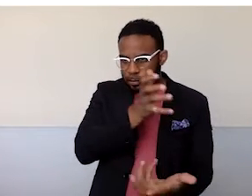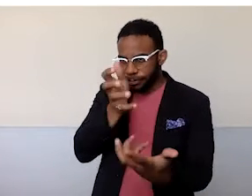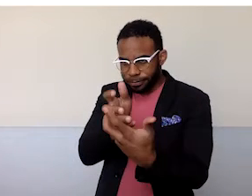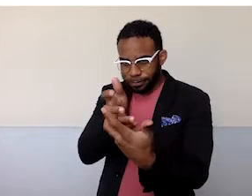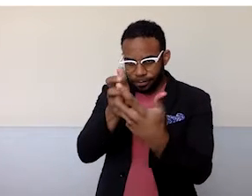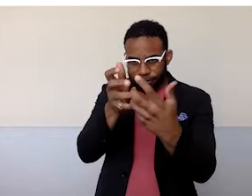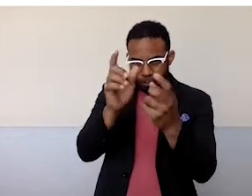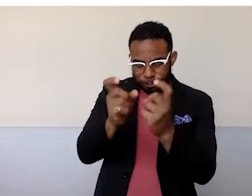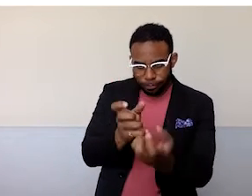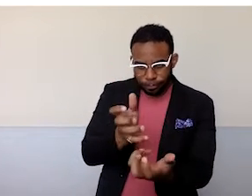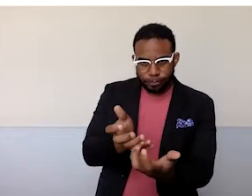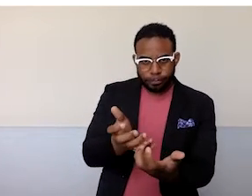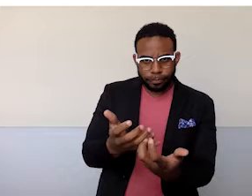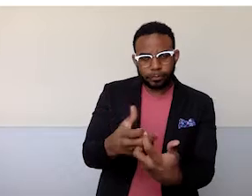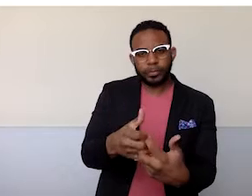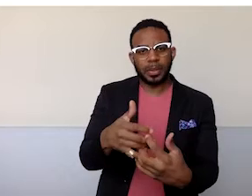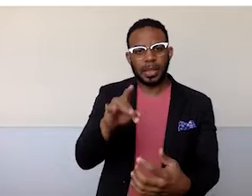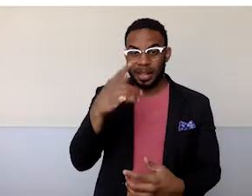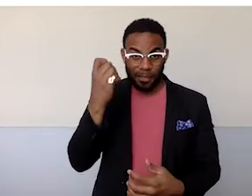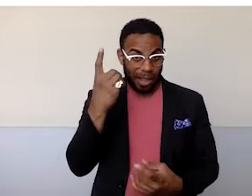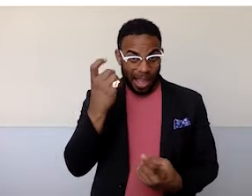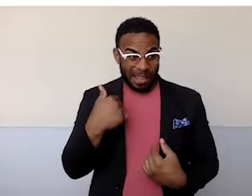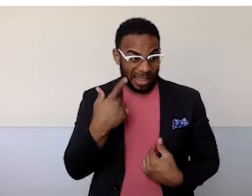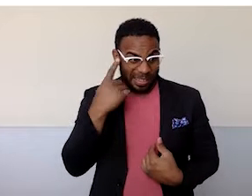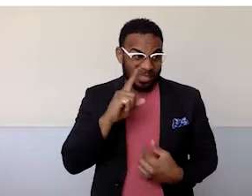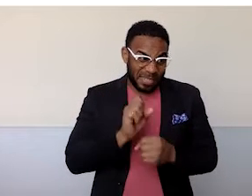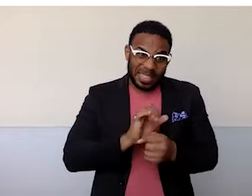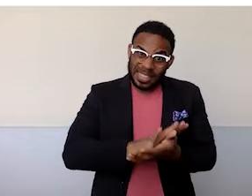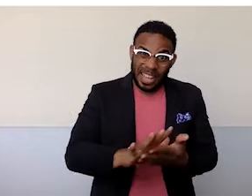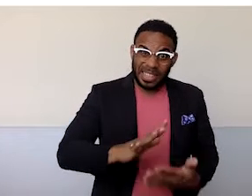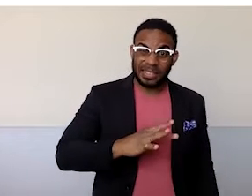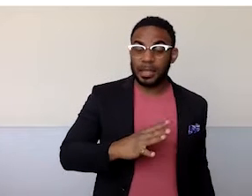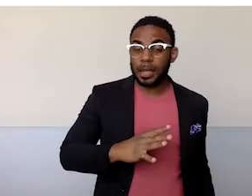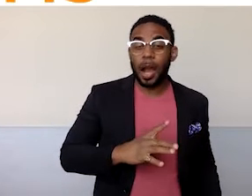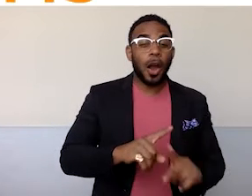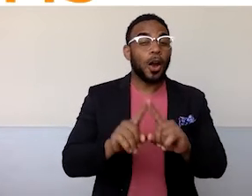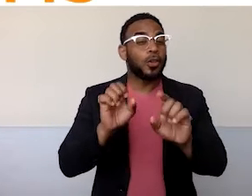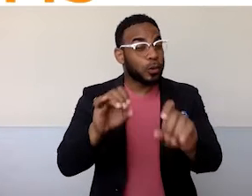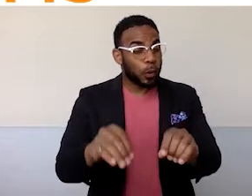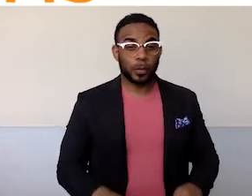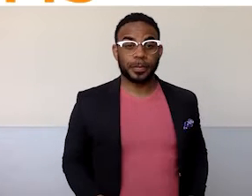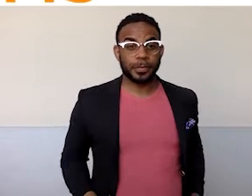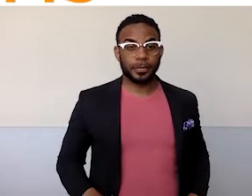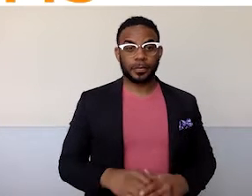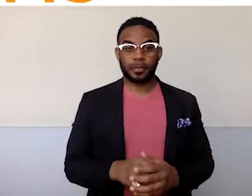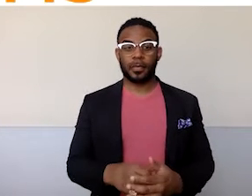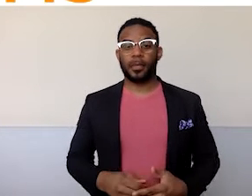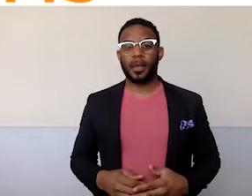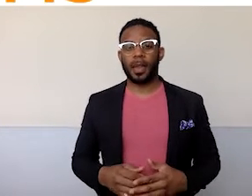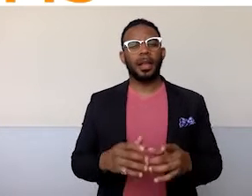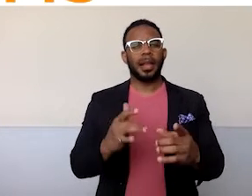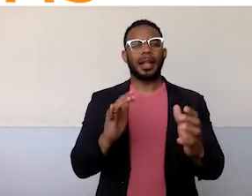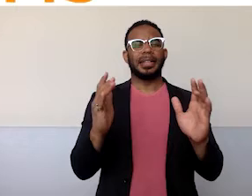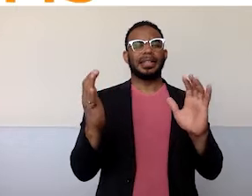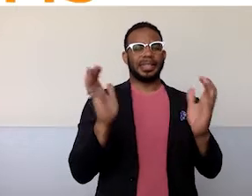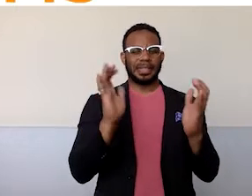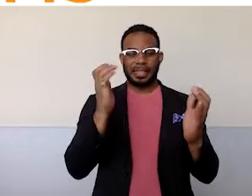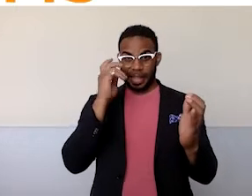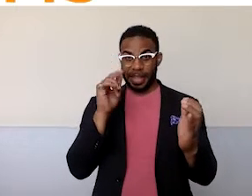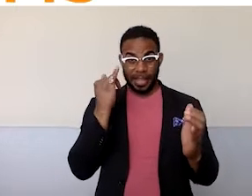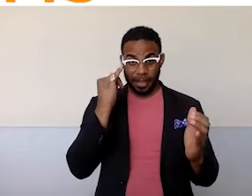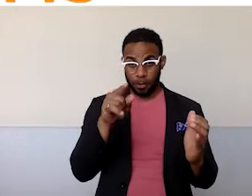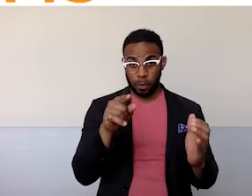then consume data. And if you ask me, I think that's really, really nice. All right. So, but let's see a